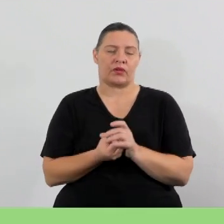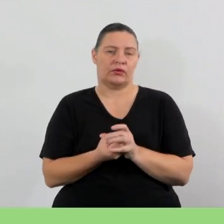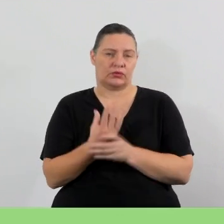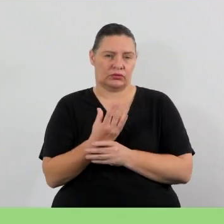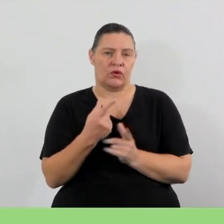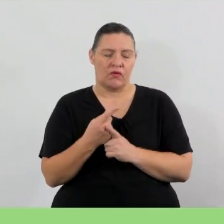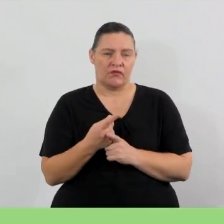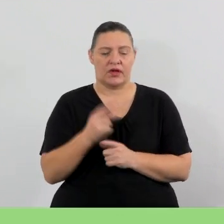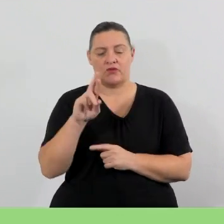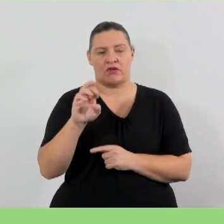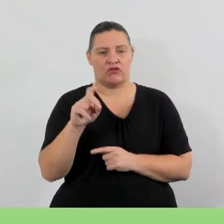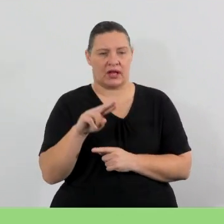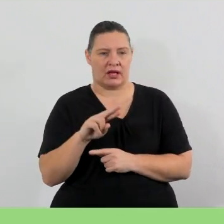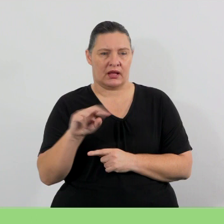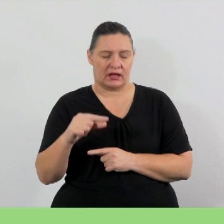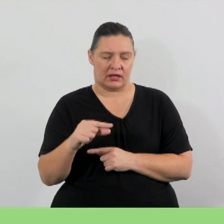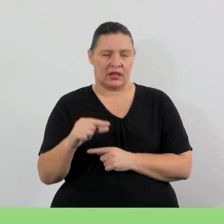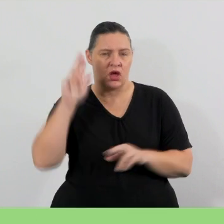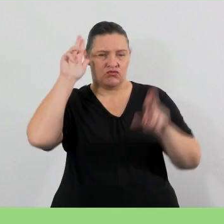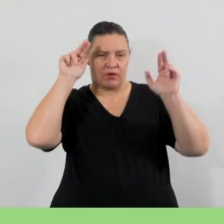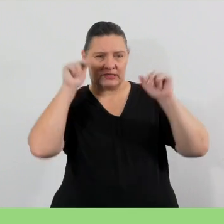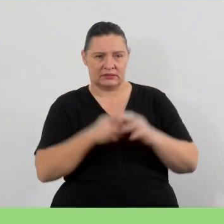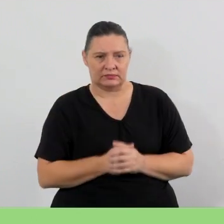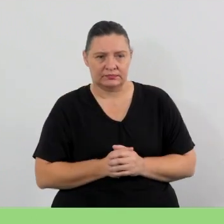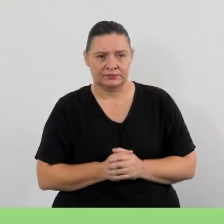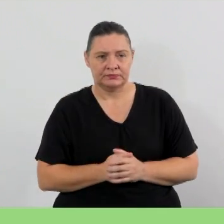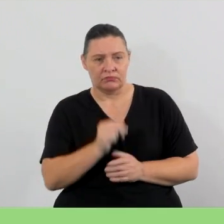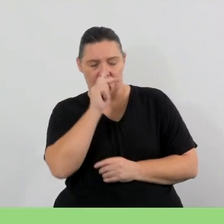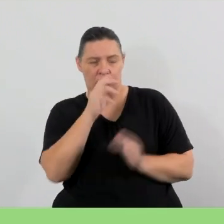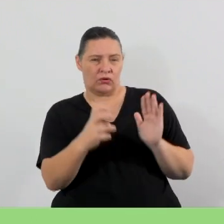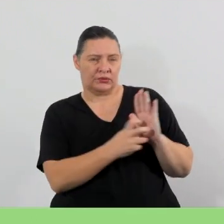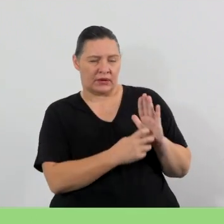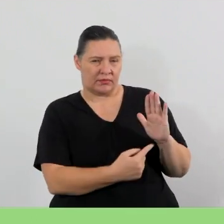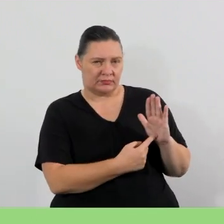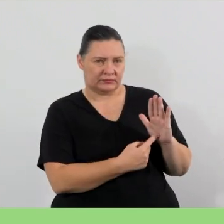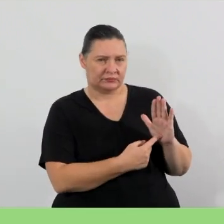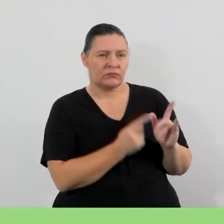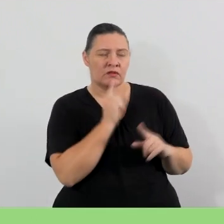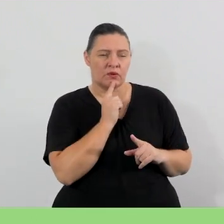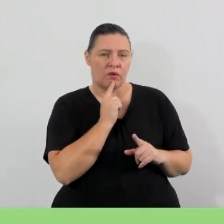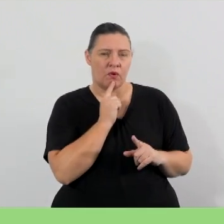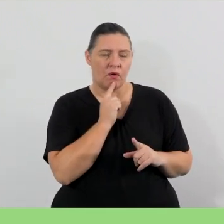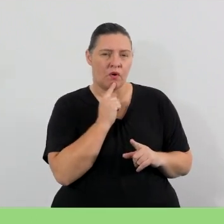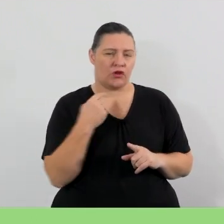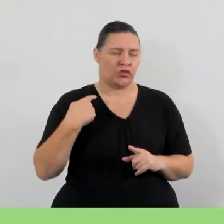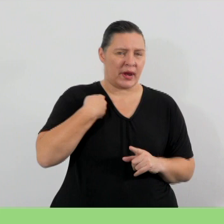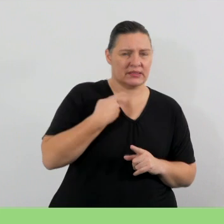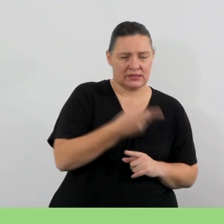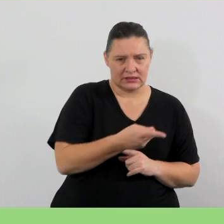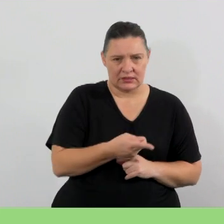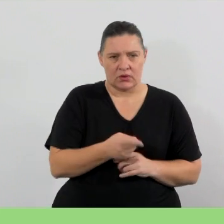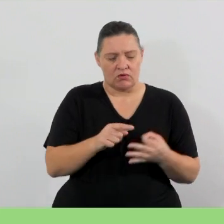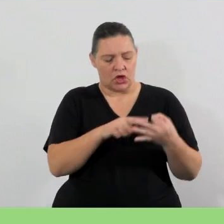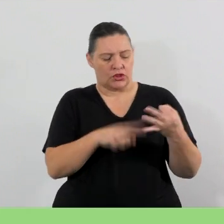population growth of riverine rabbits. So looking at this diagram, which shows the threats. So we need to come up